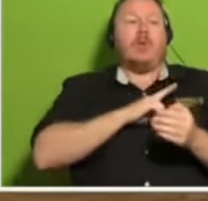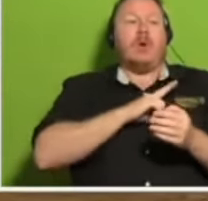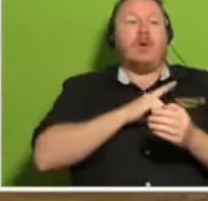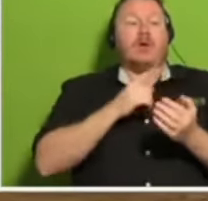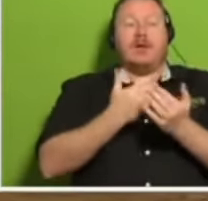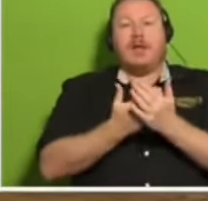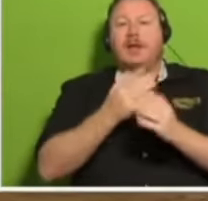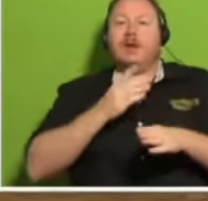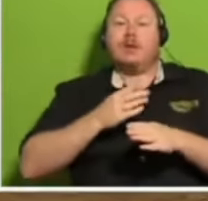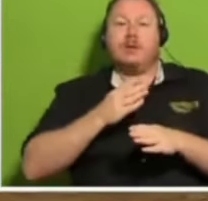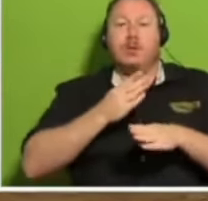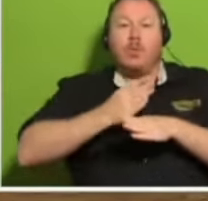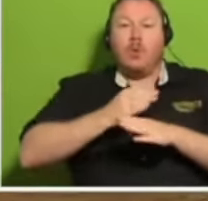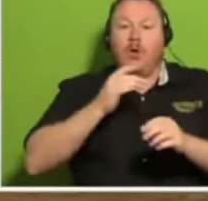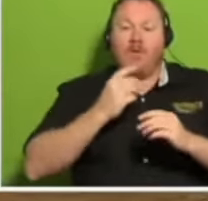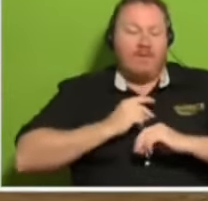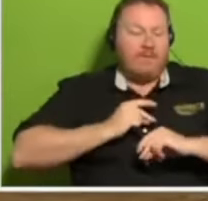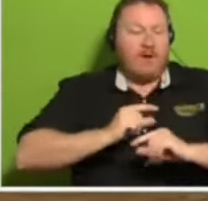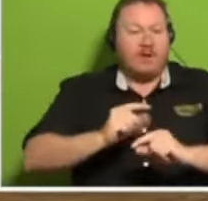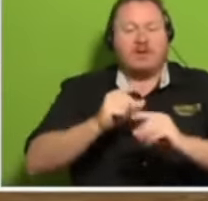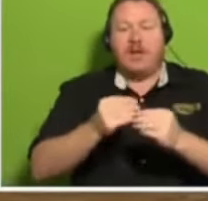act smarter and faster.